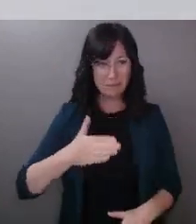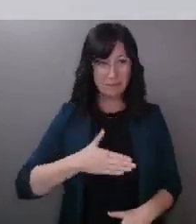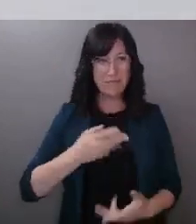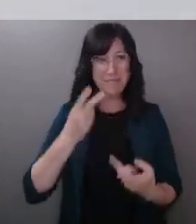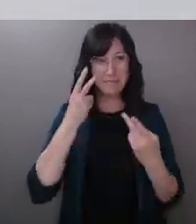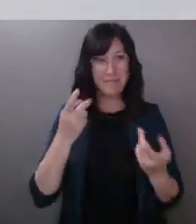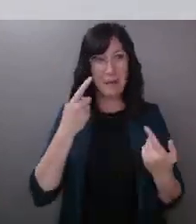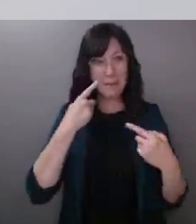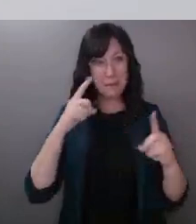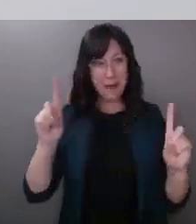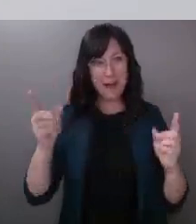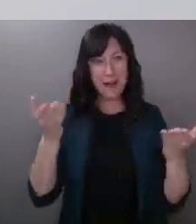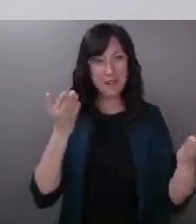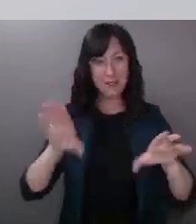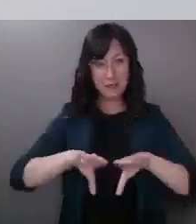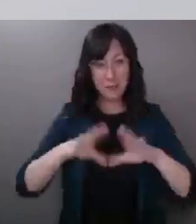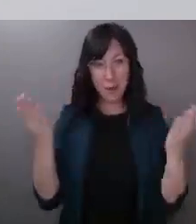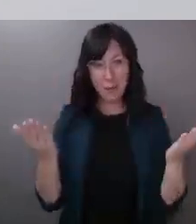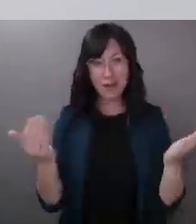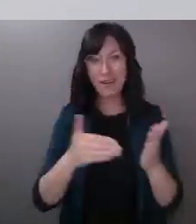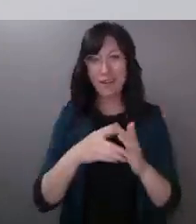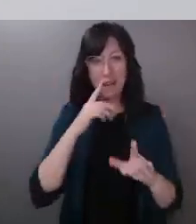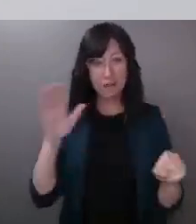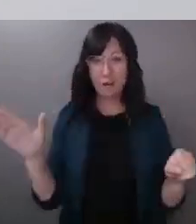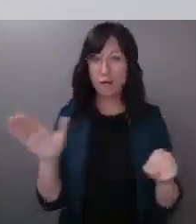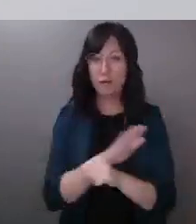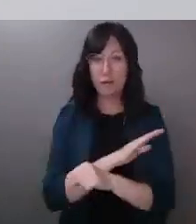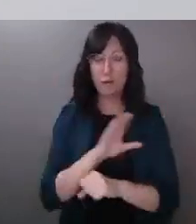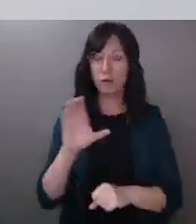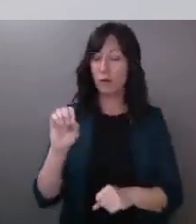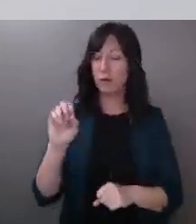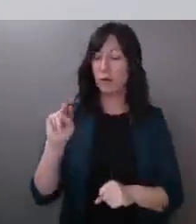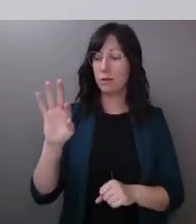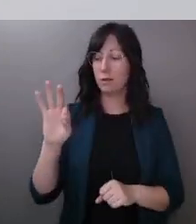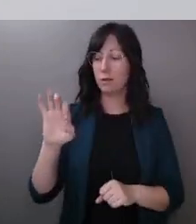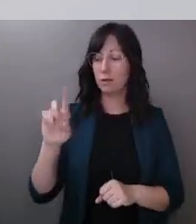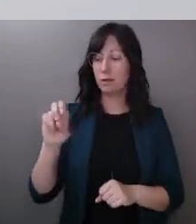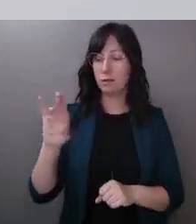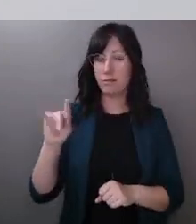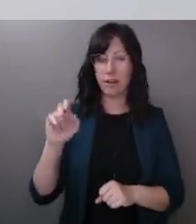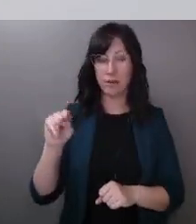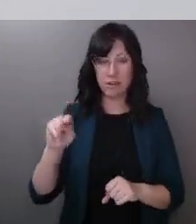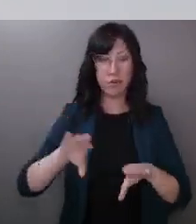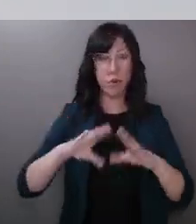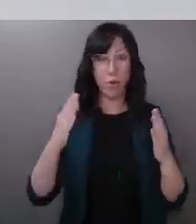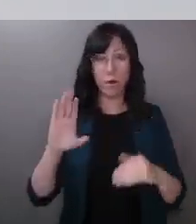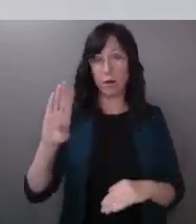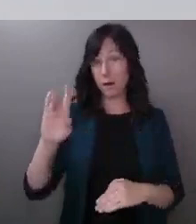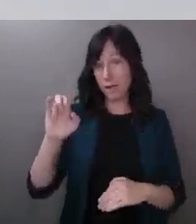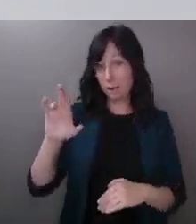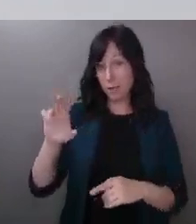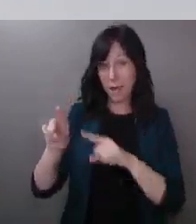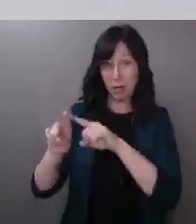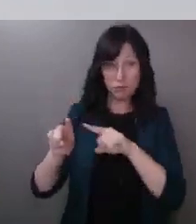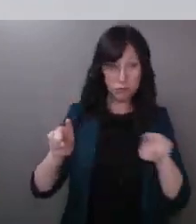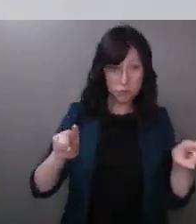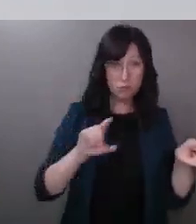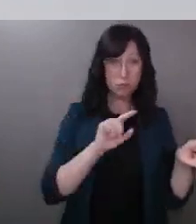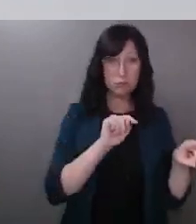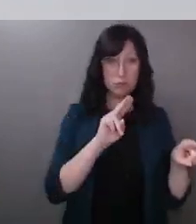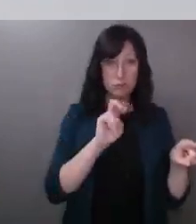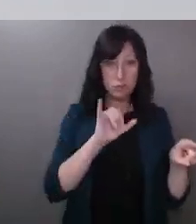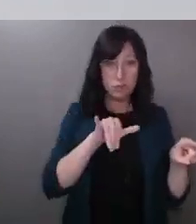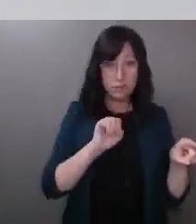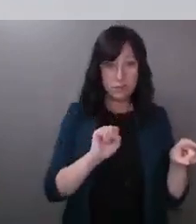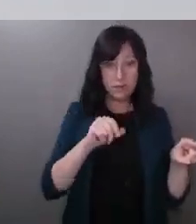service restored this morning on the full length of the Confederation line from Blair to Thunney's Pasture.